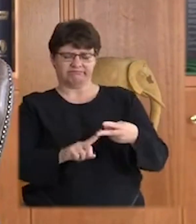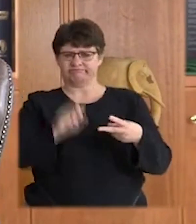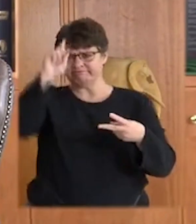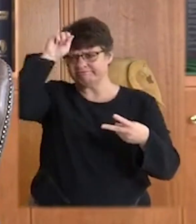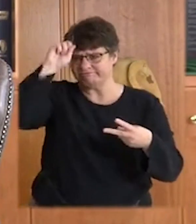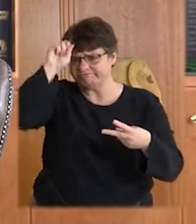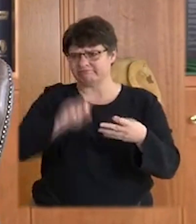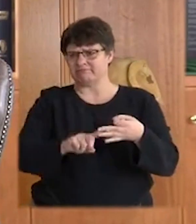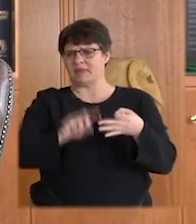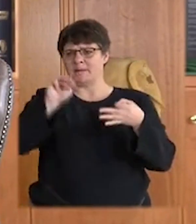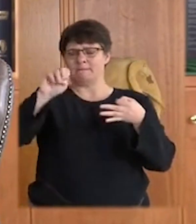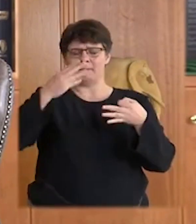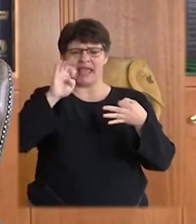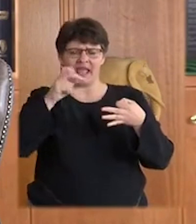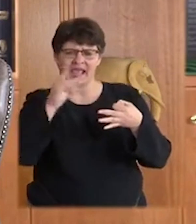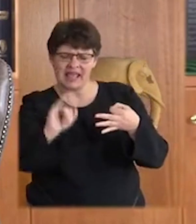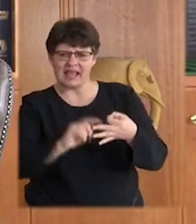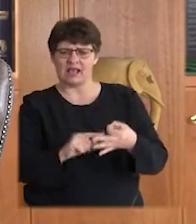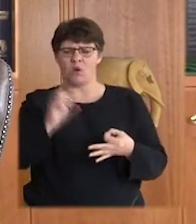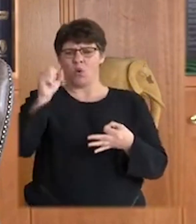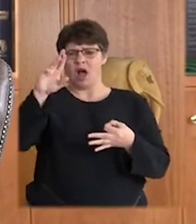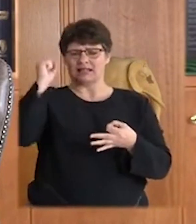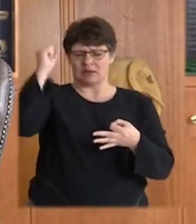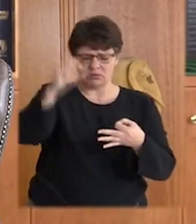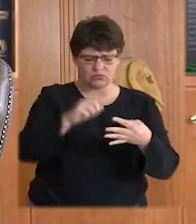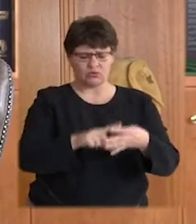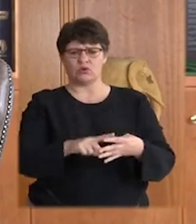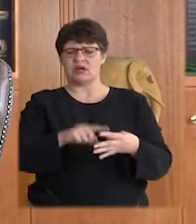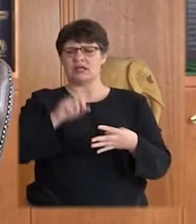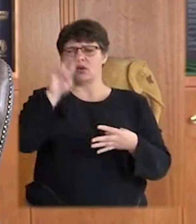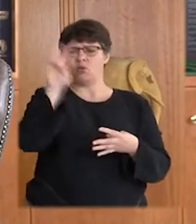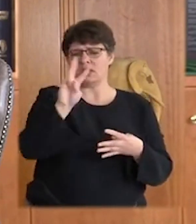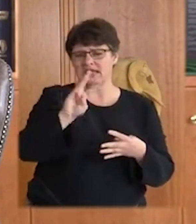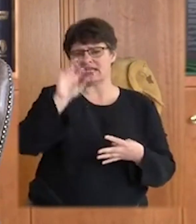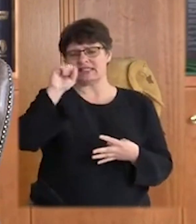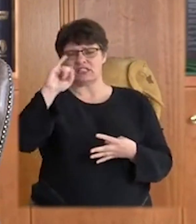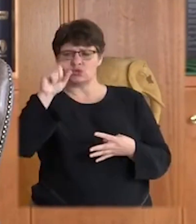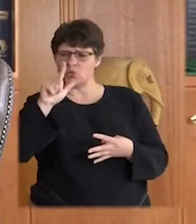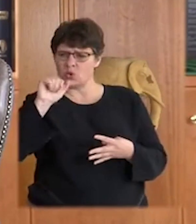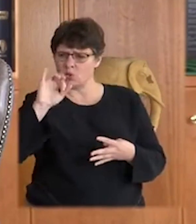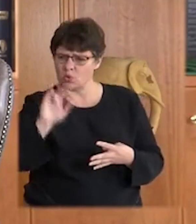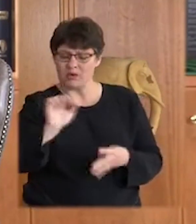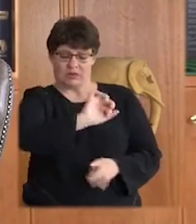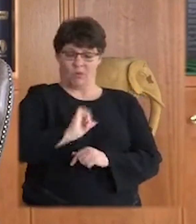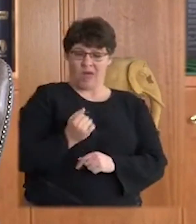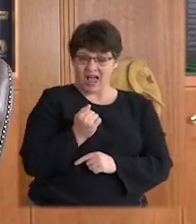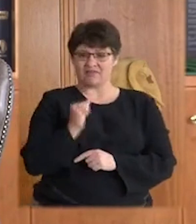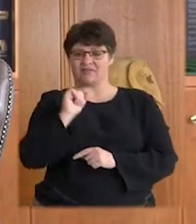Mbeki, Oliver Reginald Tambo, Walter Sisulu, Mama Albertina